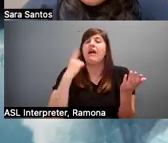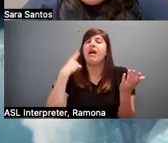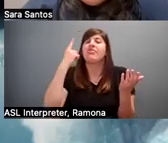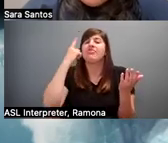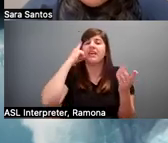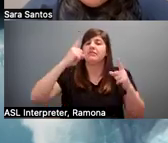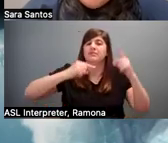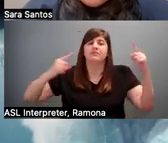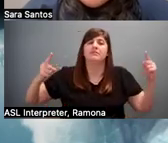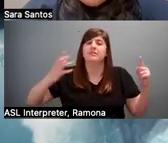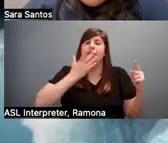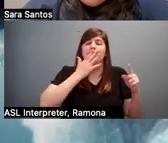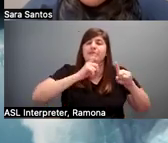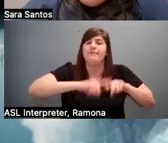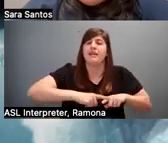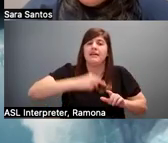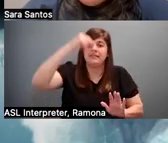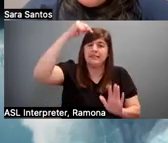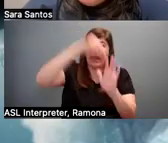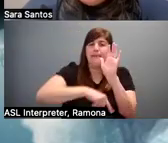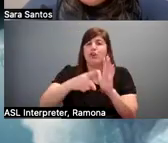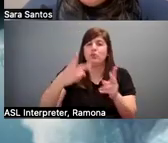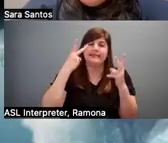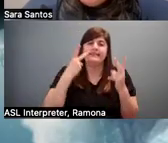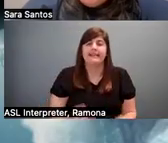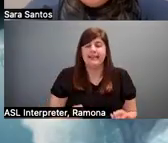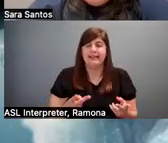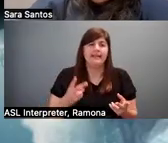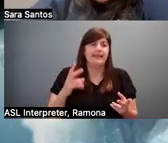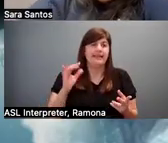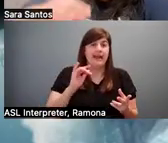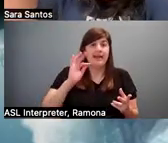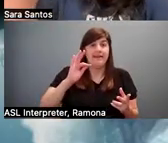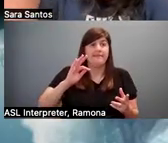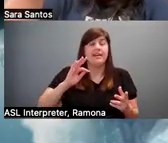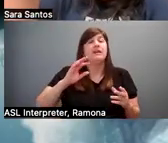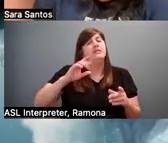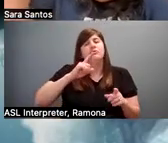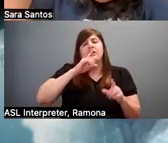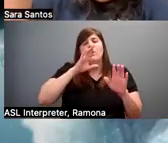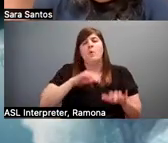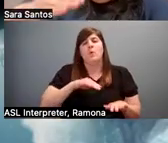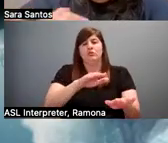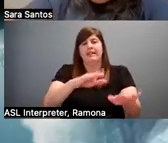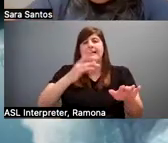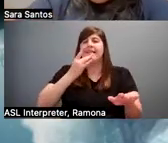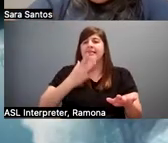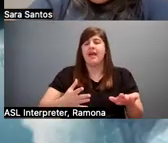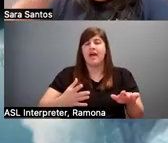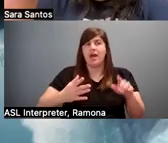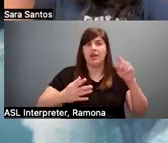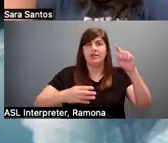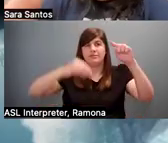different colors depending on the depth that you see them at. Because in the ocean, the light will only get so